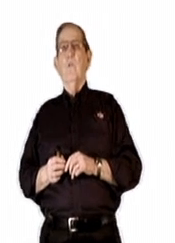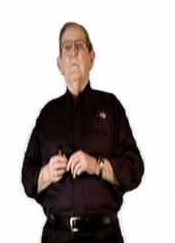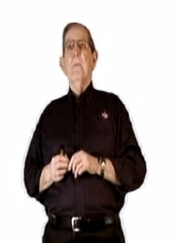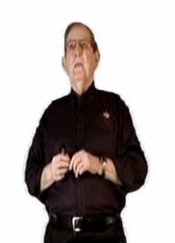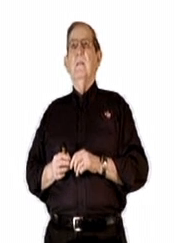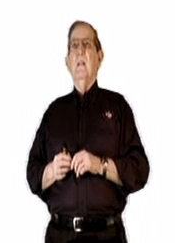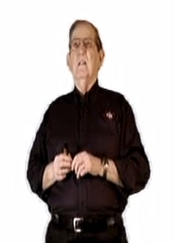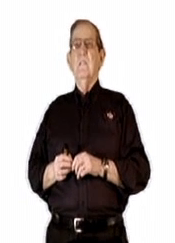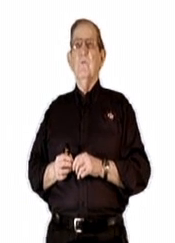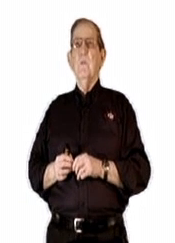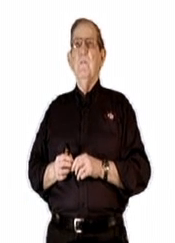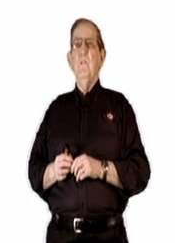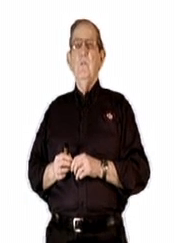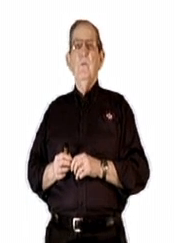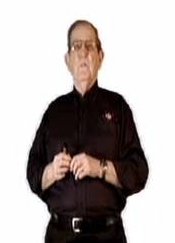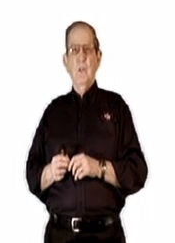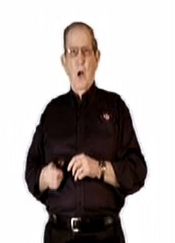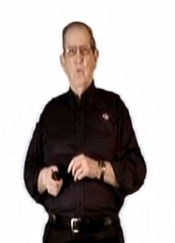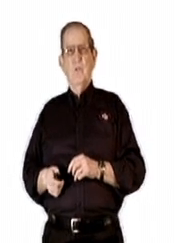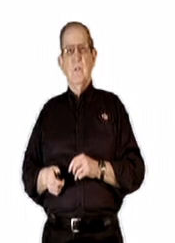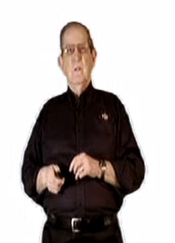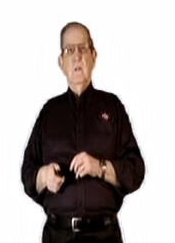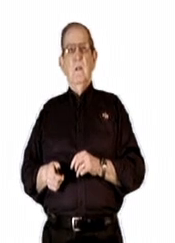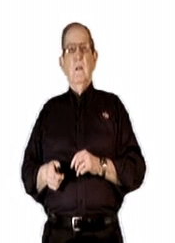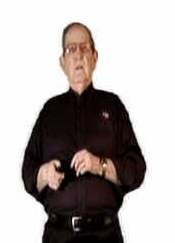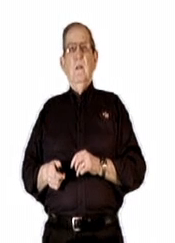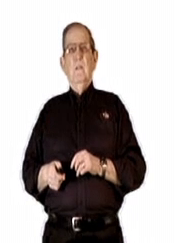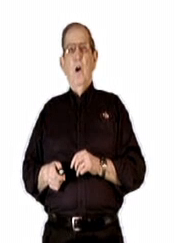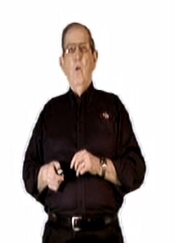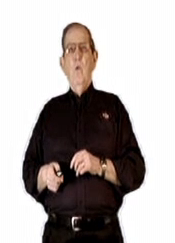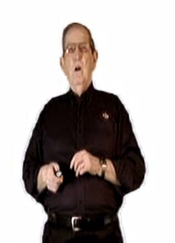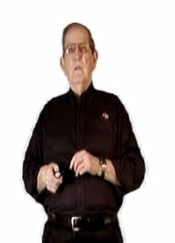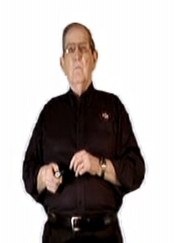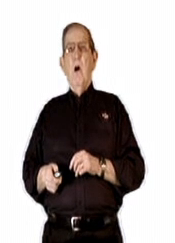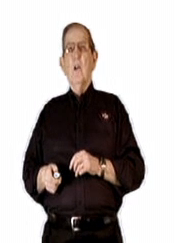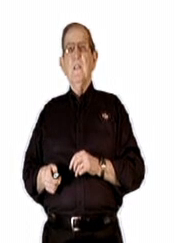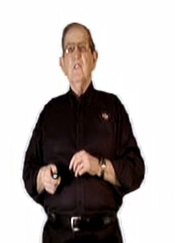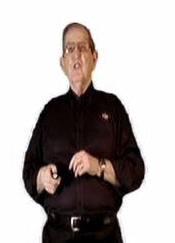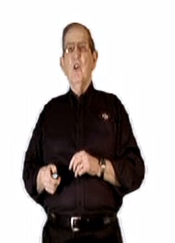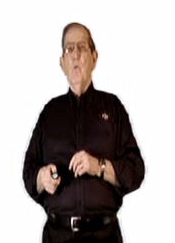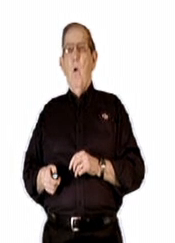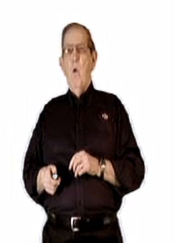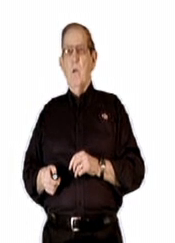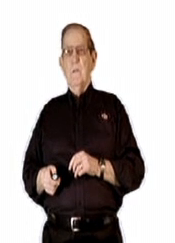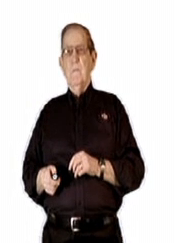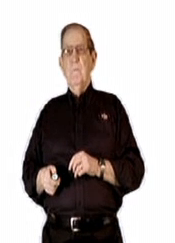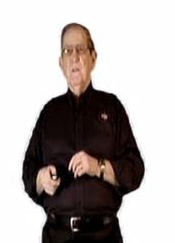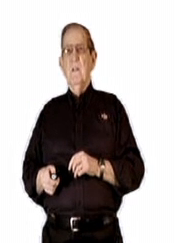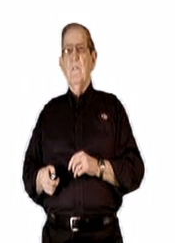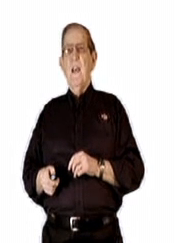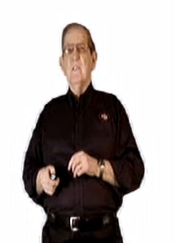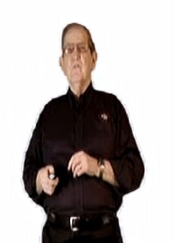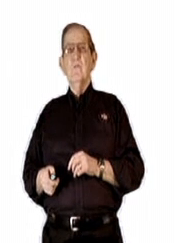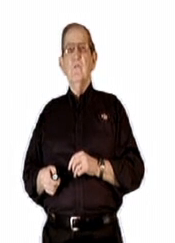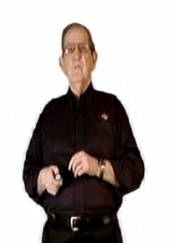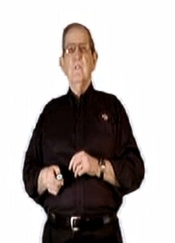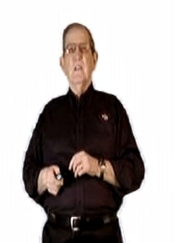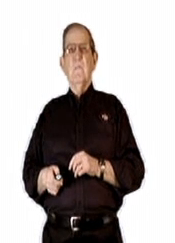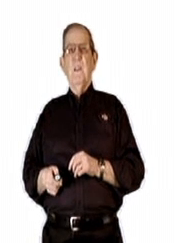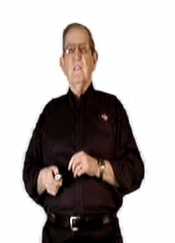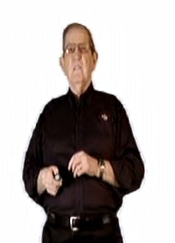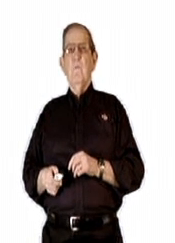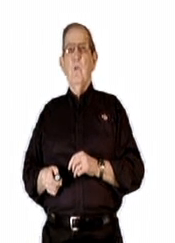Z535.4. Now let's review the notes. Note 1, markings shall warn of hazards